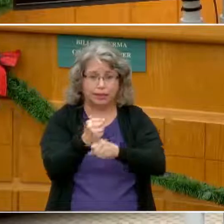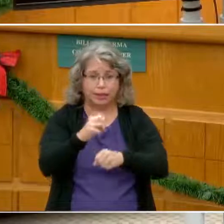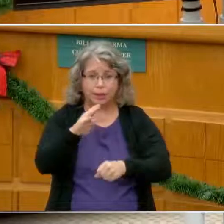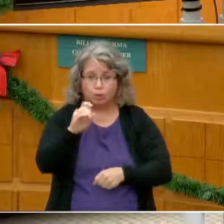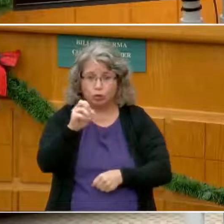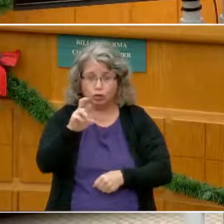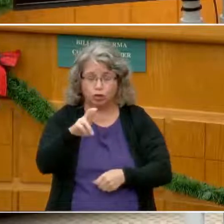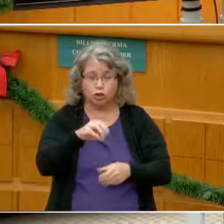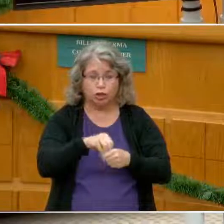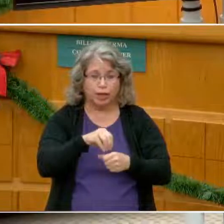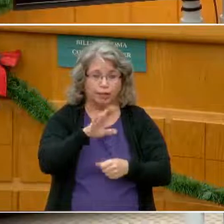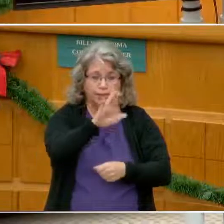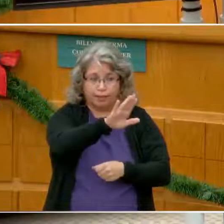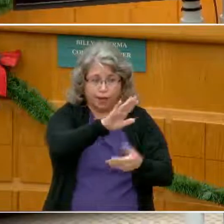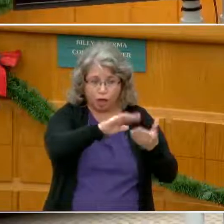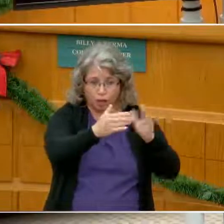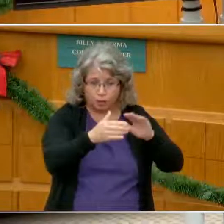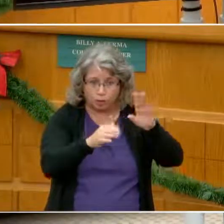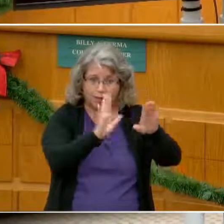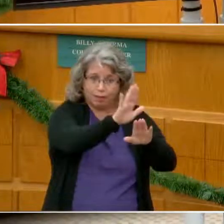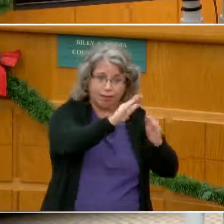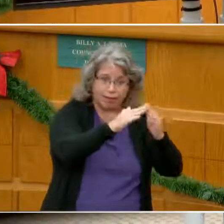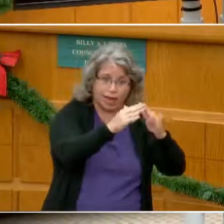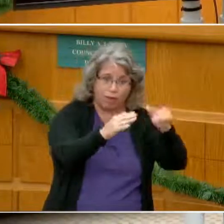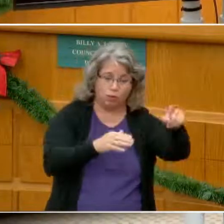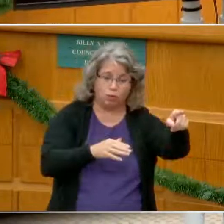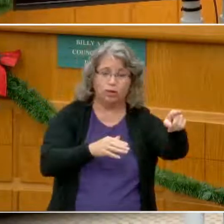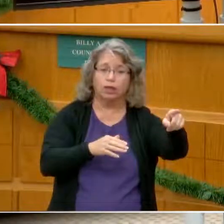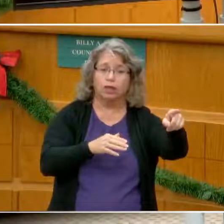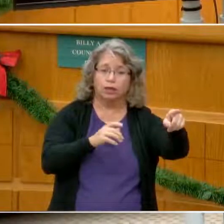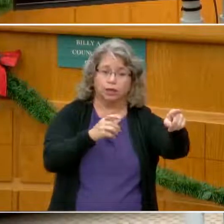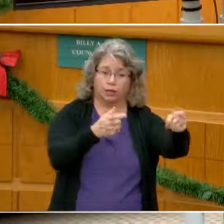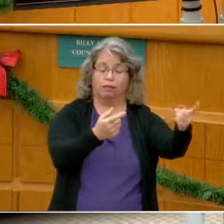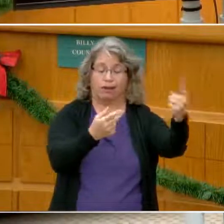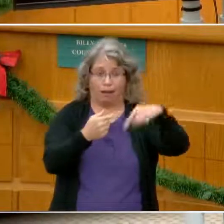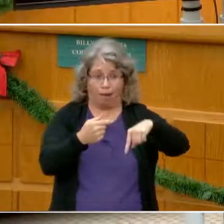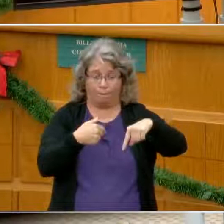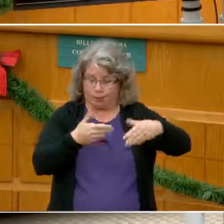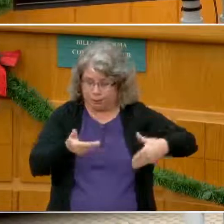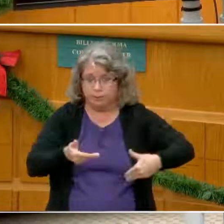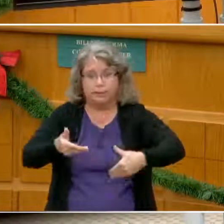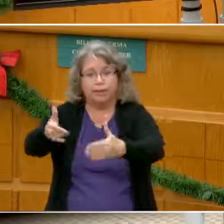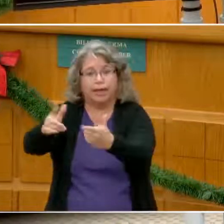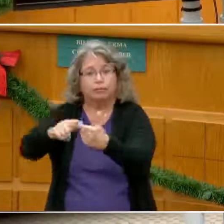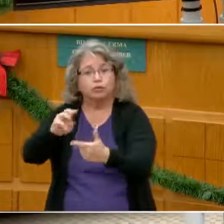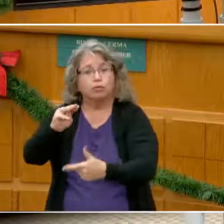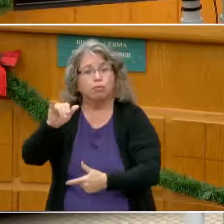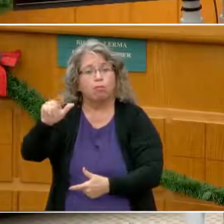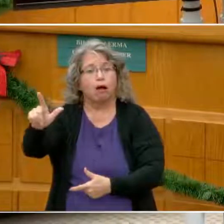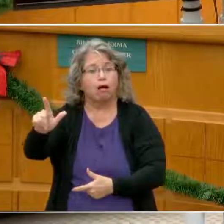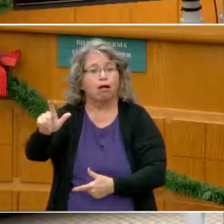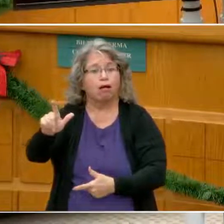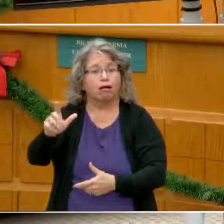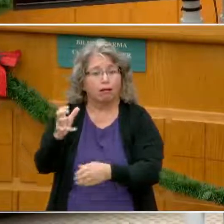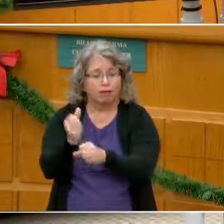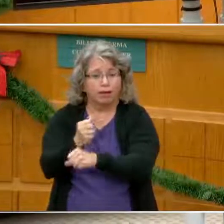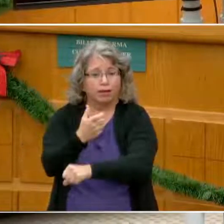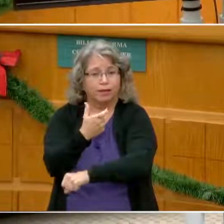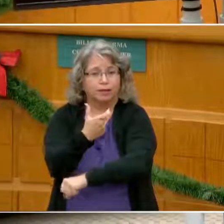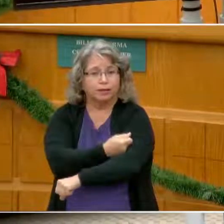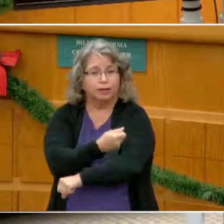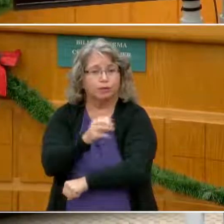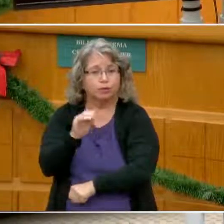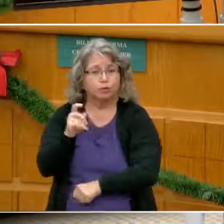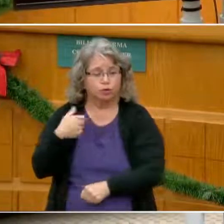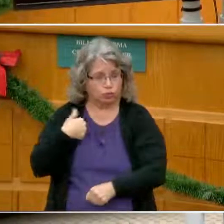We're closed at Christmas, but we are going to absolutely get them at the time that they stay that next day. We'll